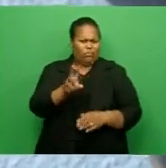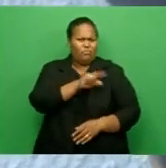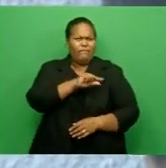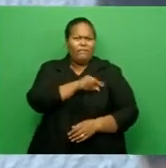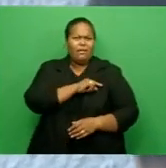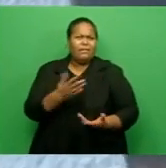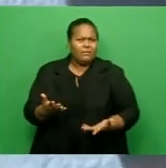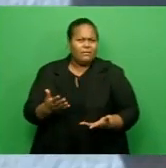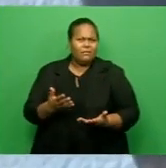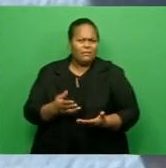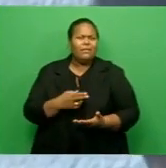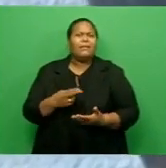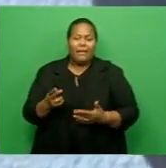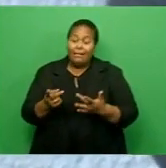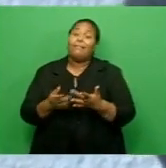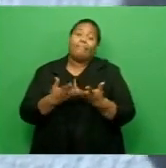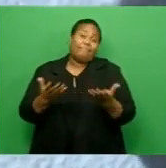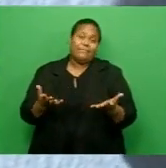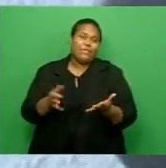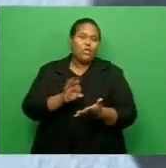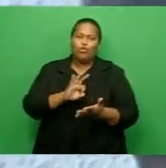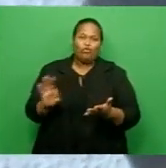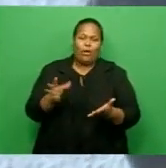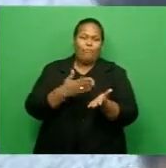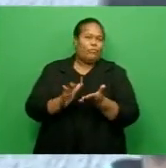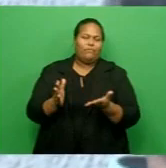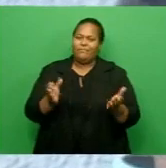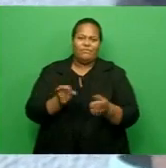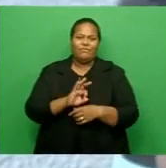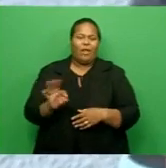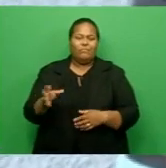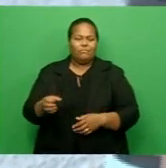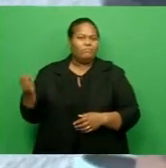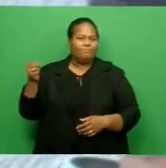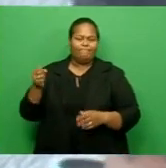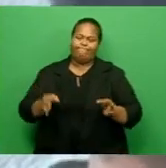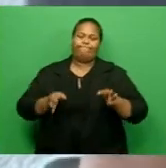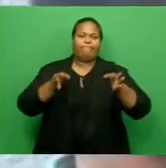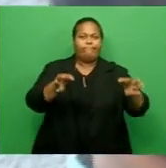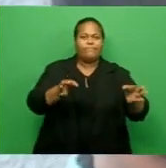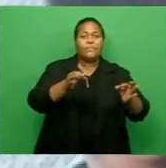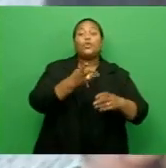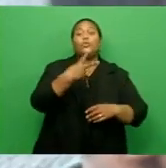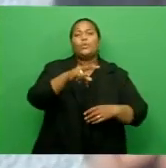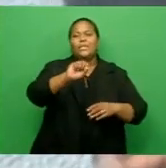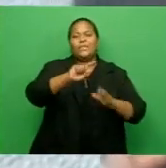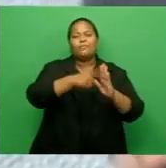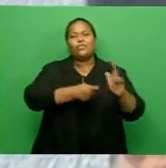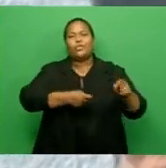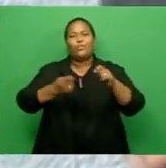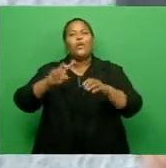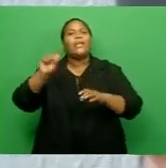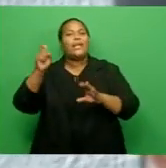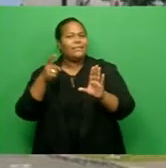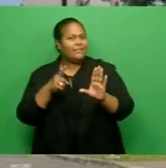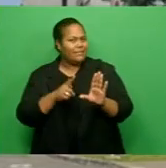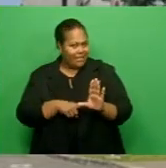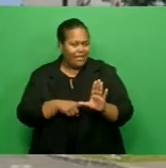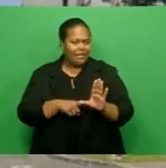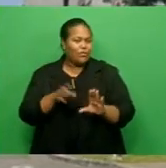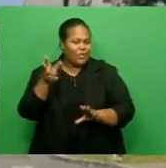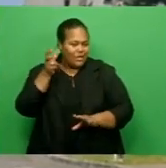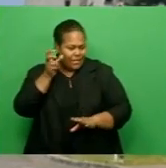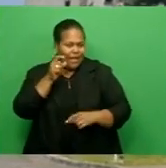and the sanction are null and void. The matter has been adjourned to the 20th of January next year for a hearing on the strikeout